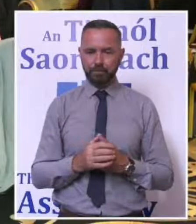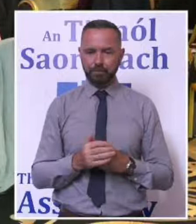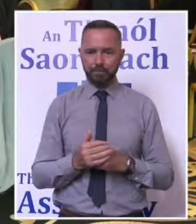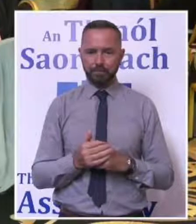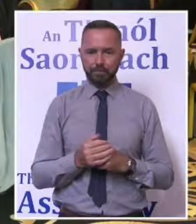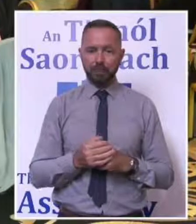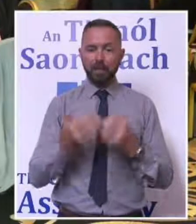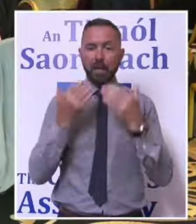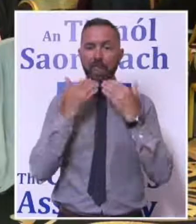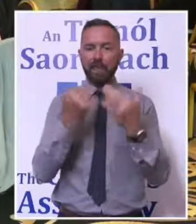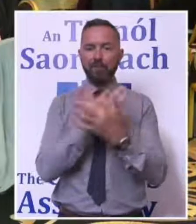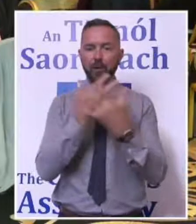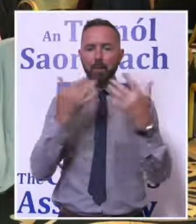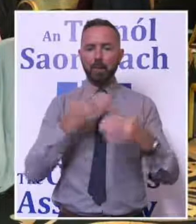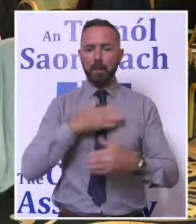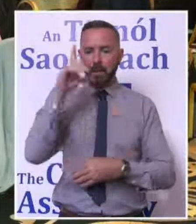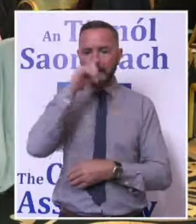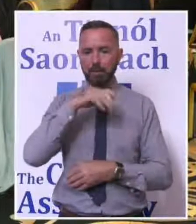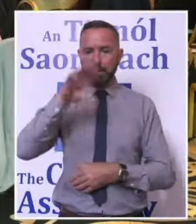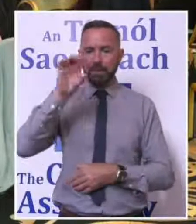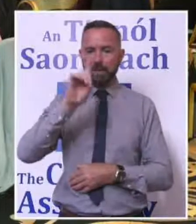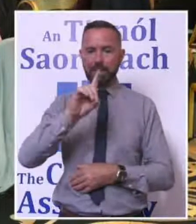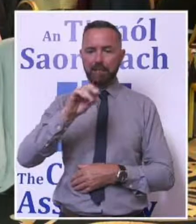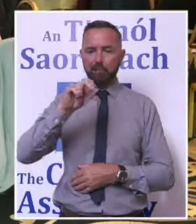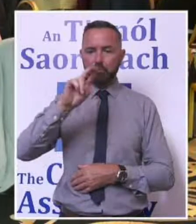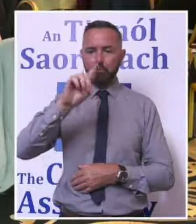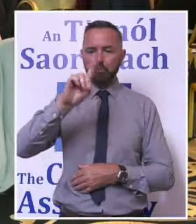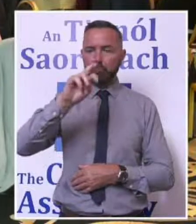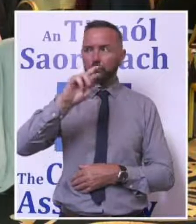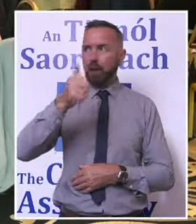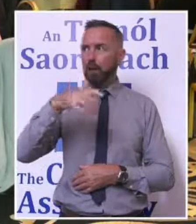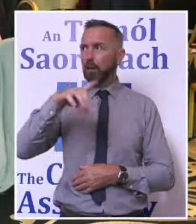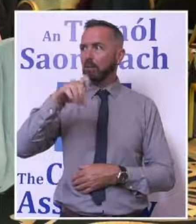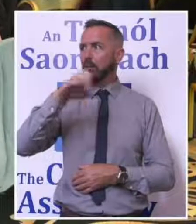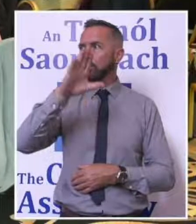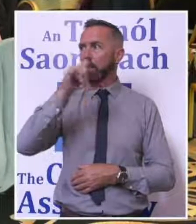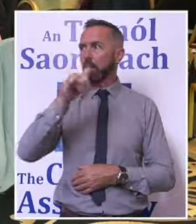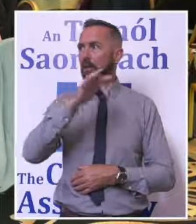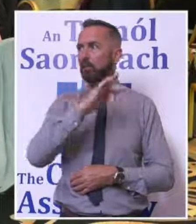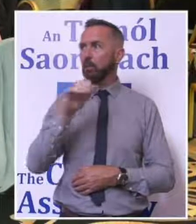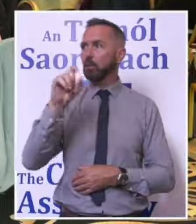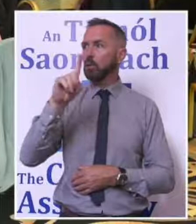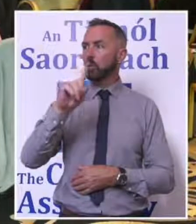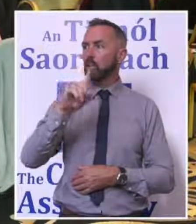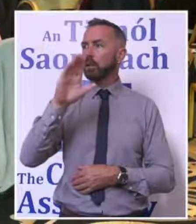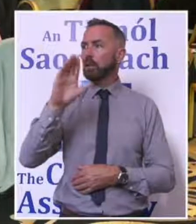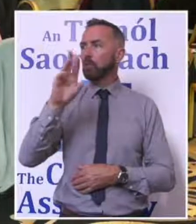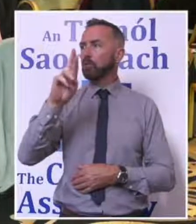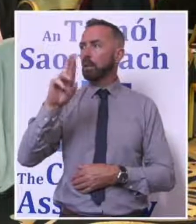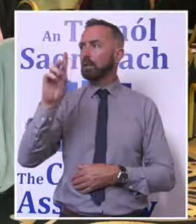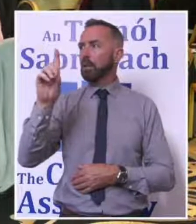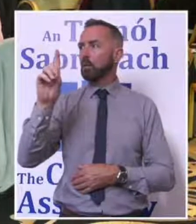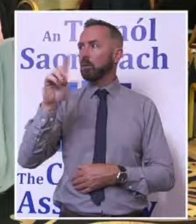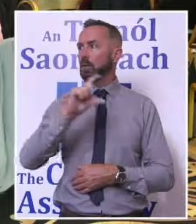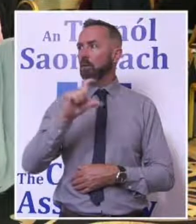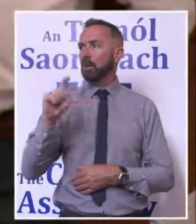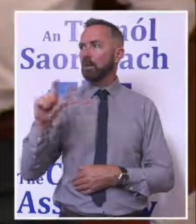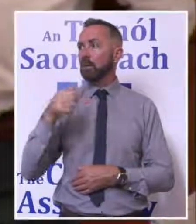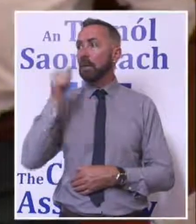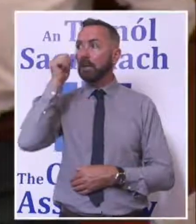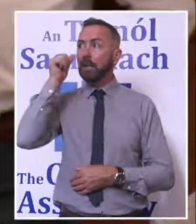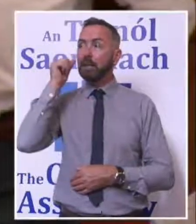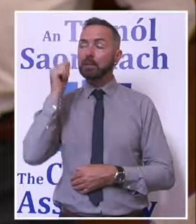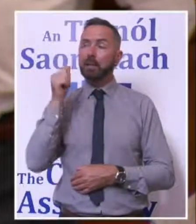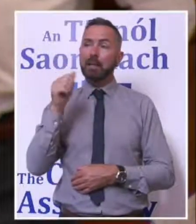Thank you very, very much. My name is Deirdre Donnelly, and I'm a councillor with Dún Laoghaire County Council. Just yesterday, Andy, I think, made a very,